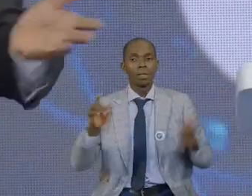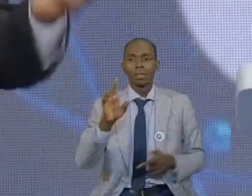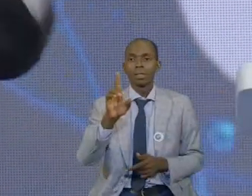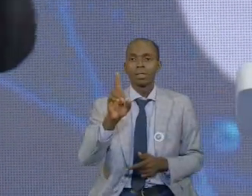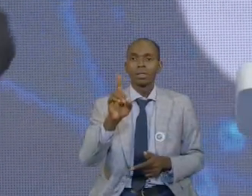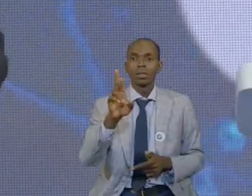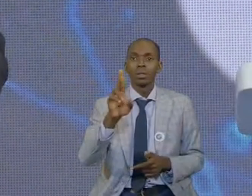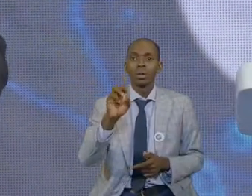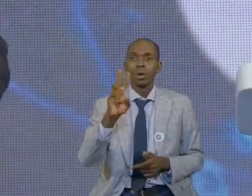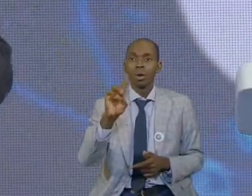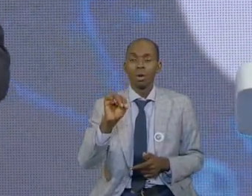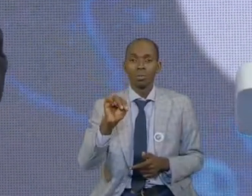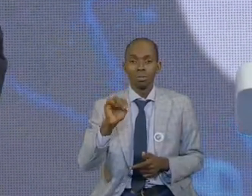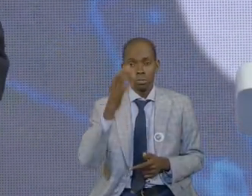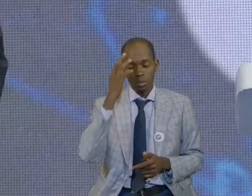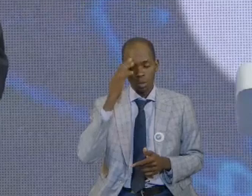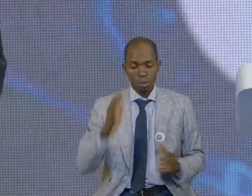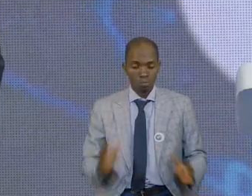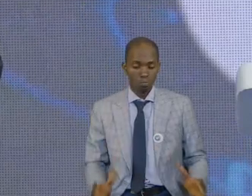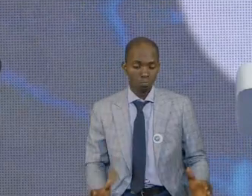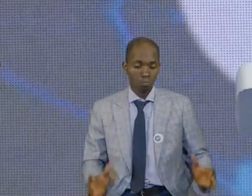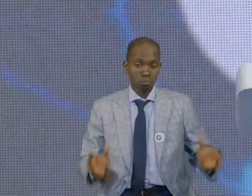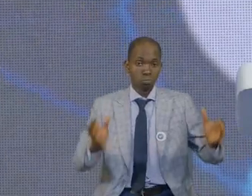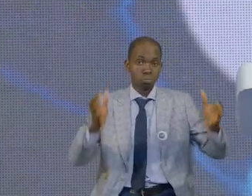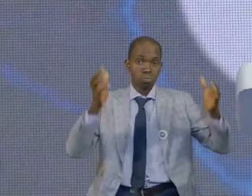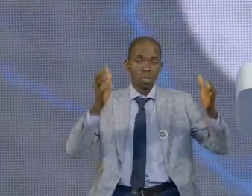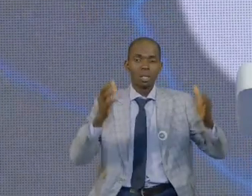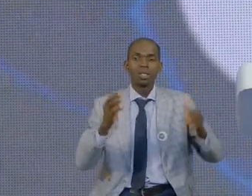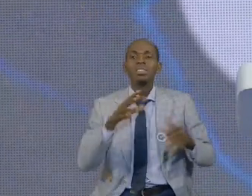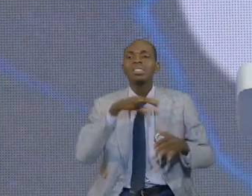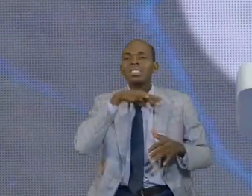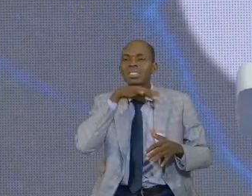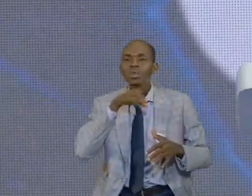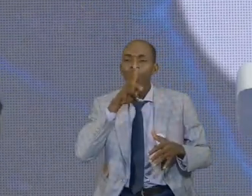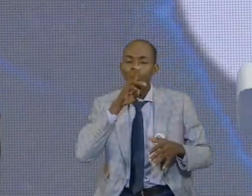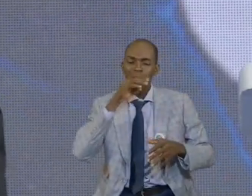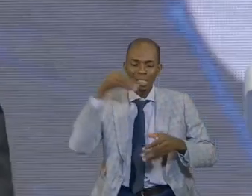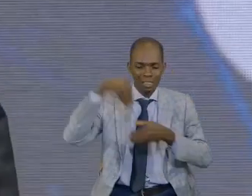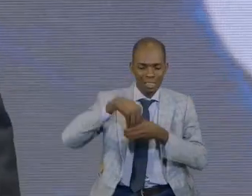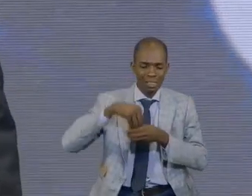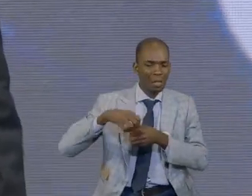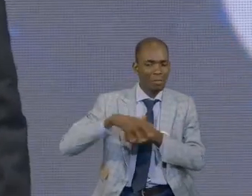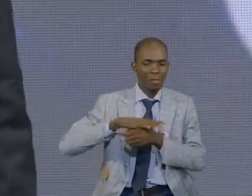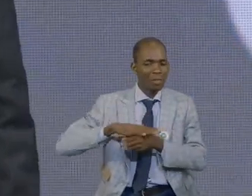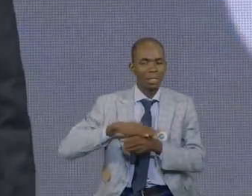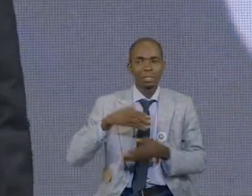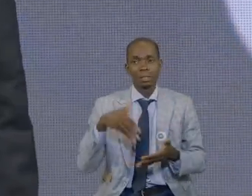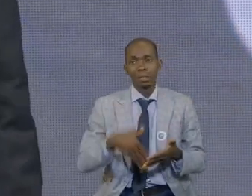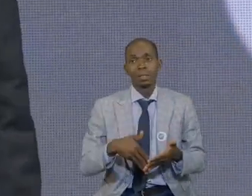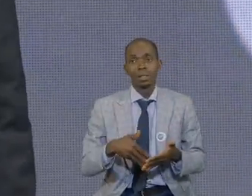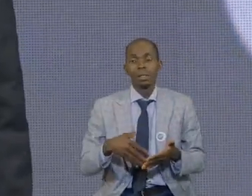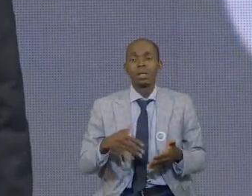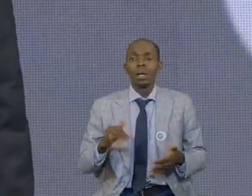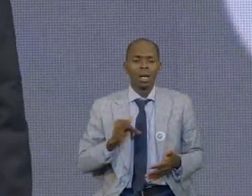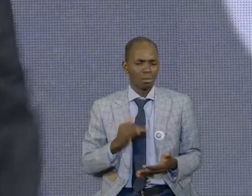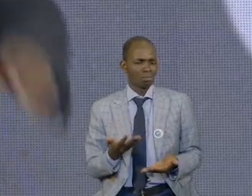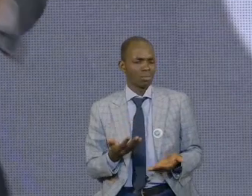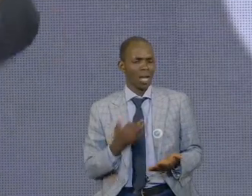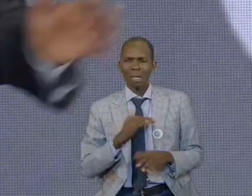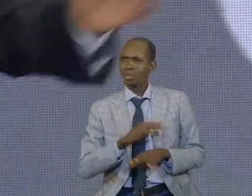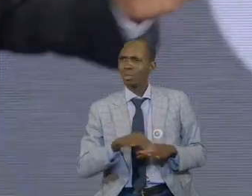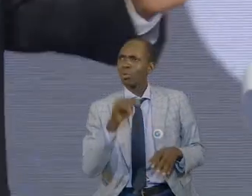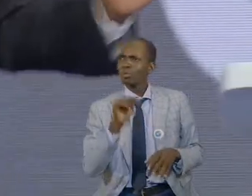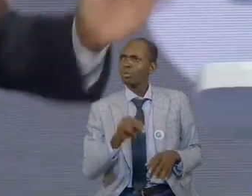and he puts dirty water in it. I don't need the dirty water.